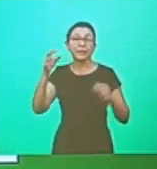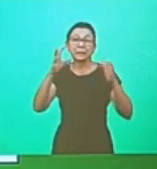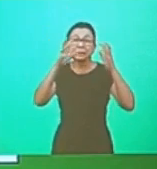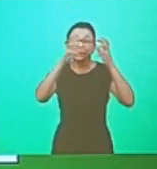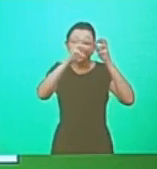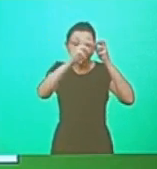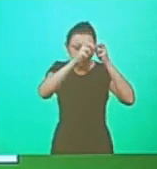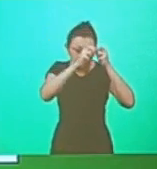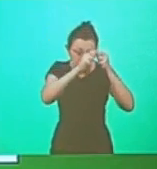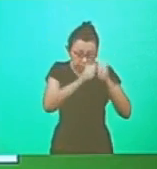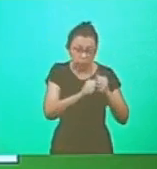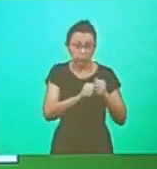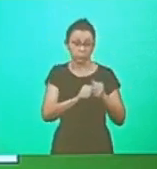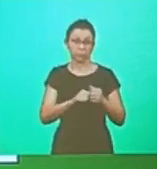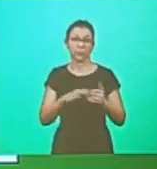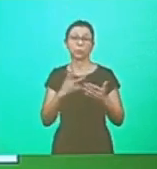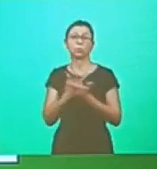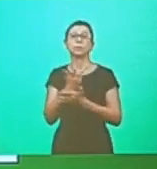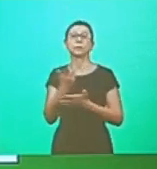wedding was going to be very dark.